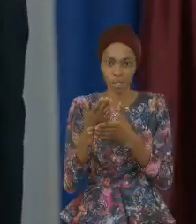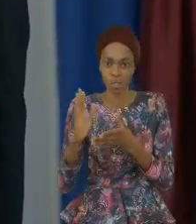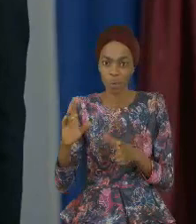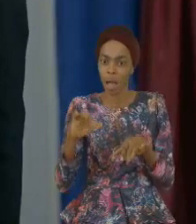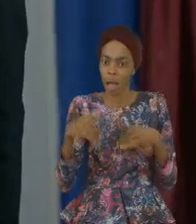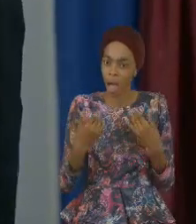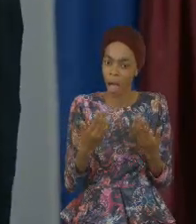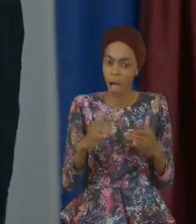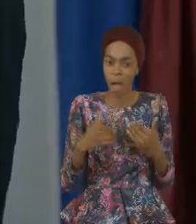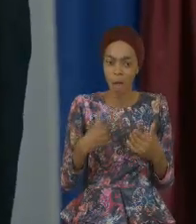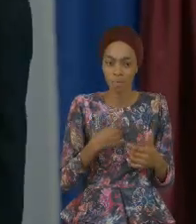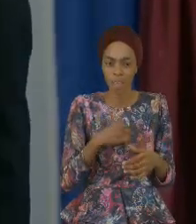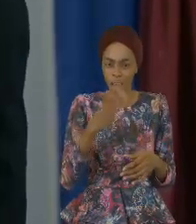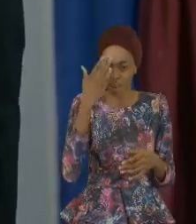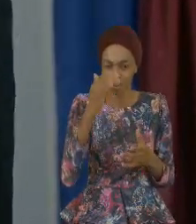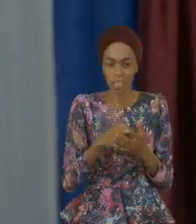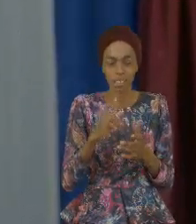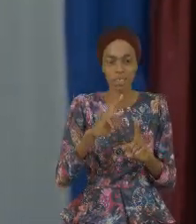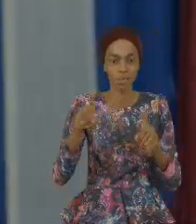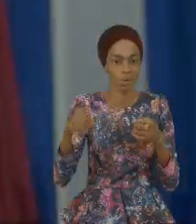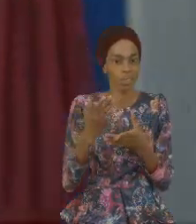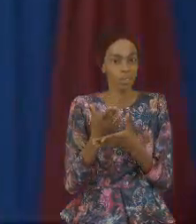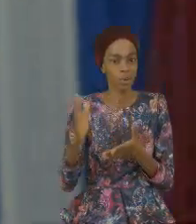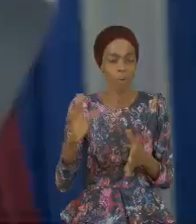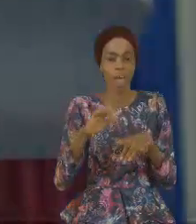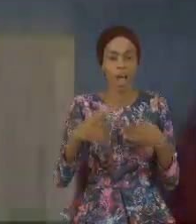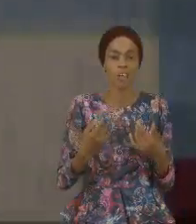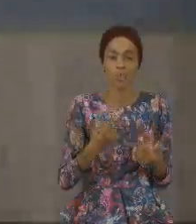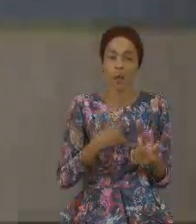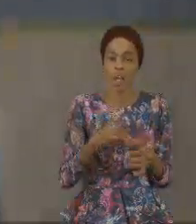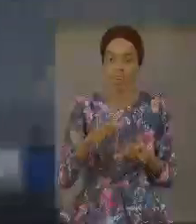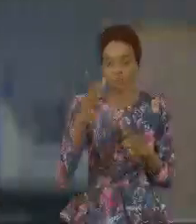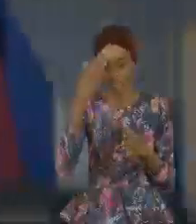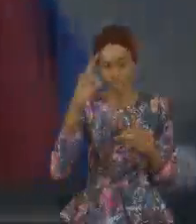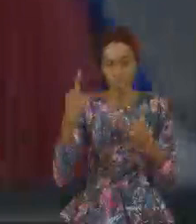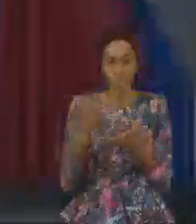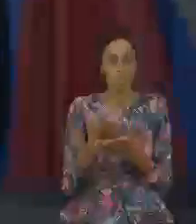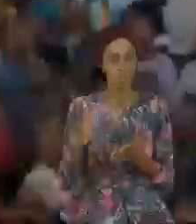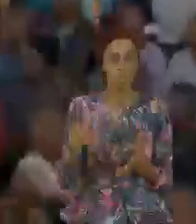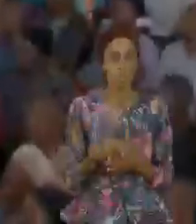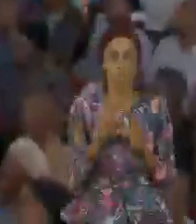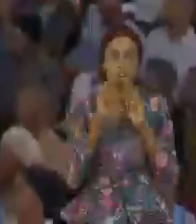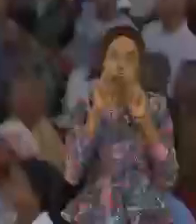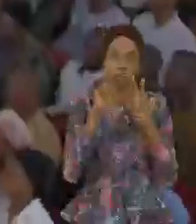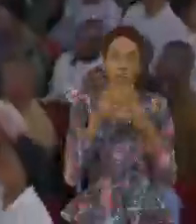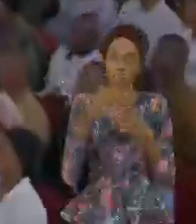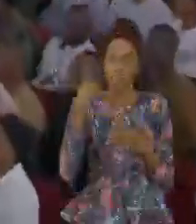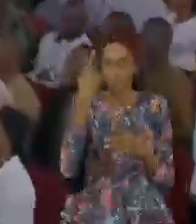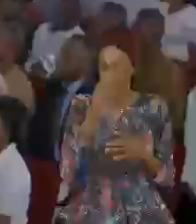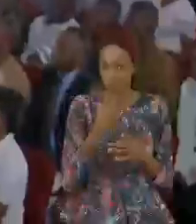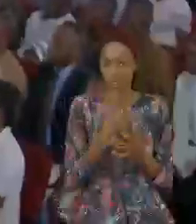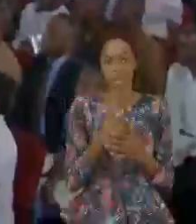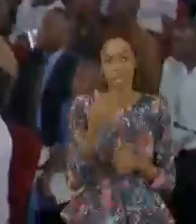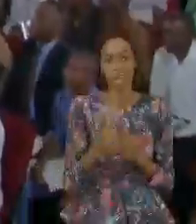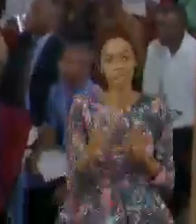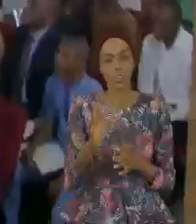he's getting somewhere? Look at his face. How do I know that she's going somewhere? Look at her face, and everything